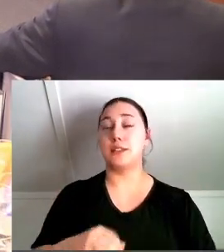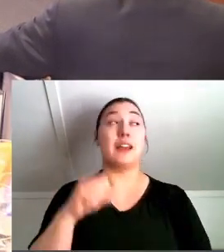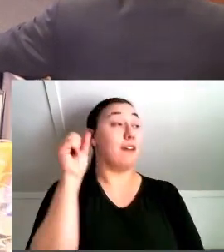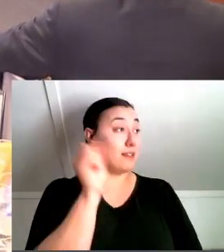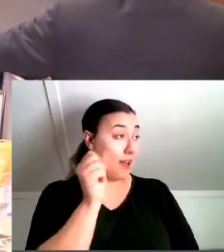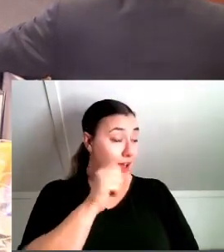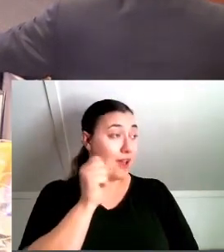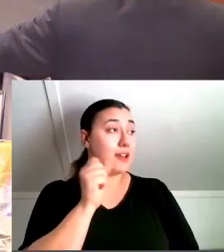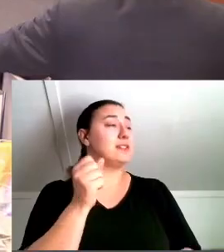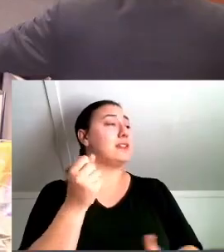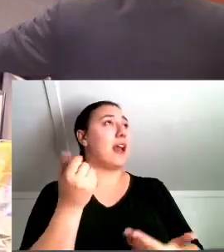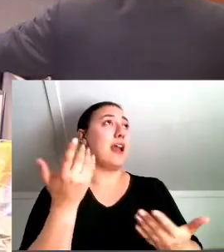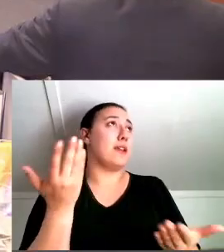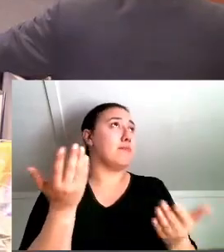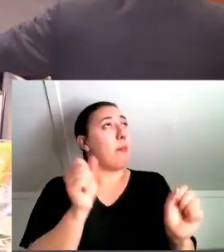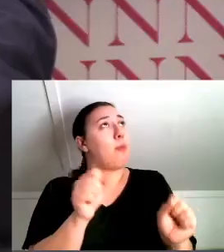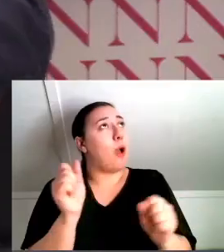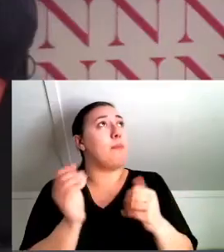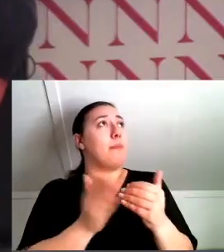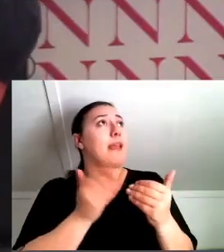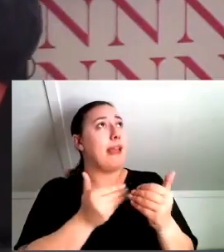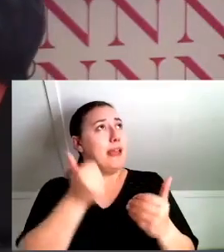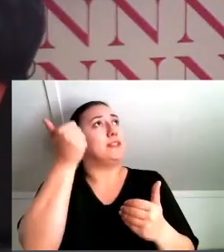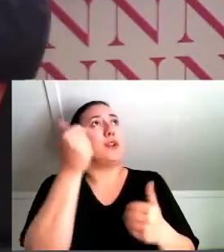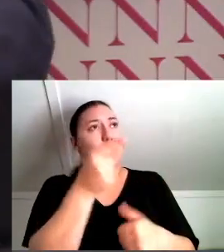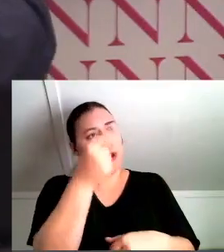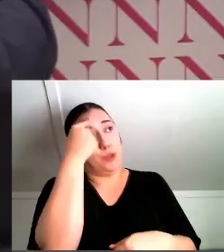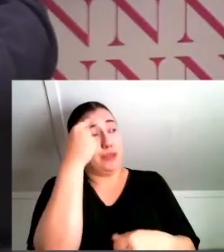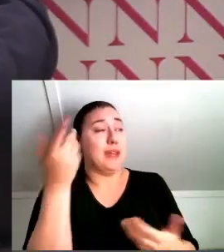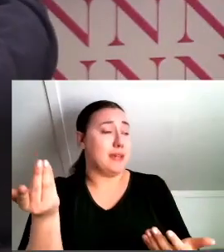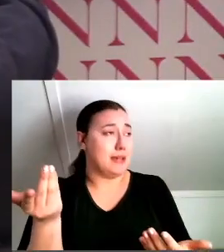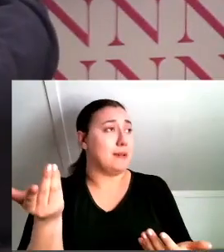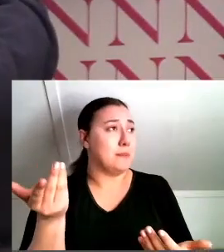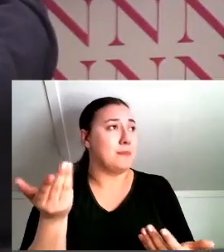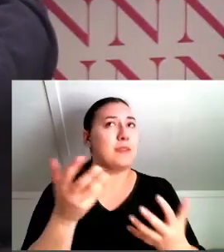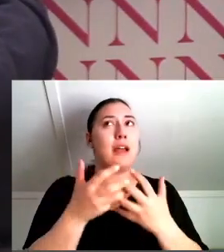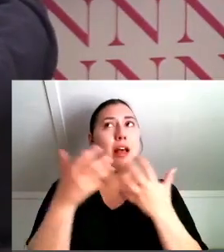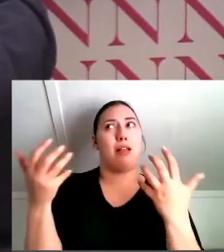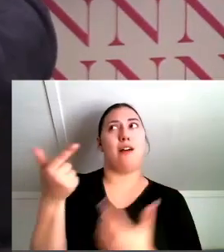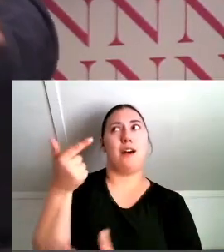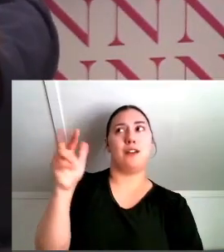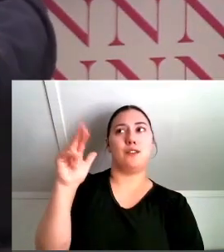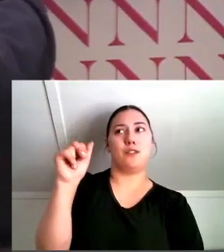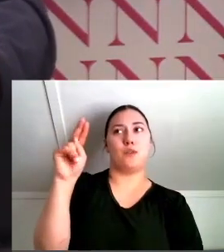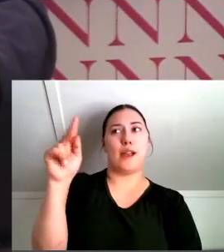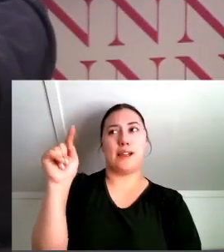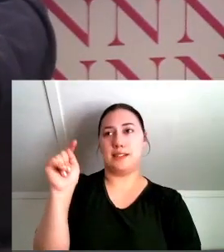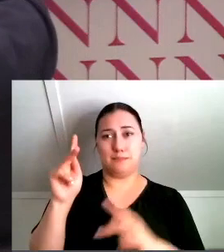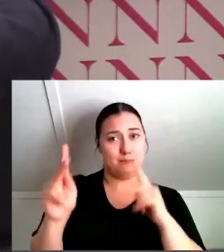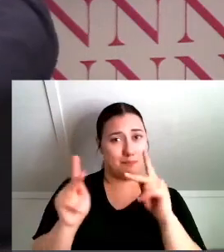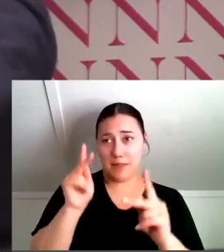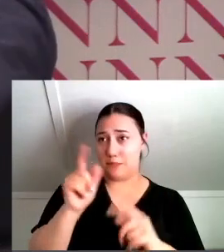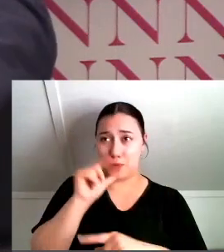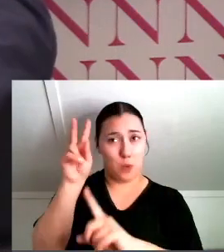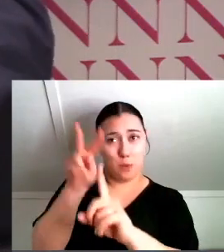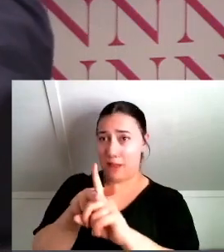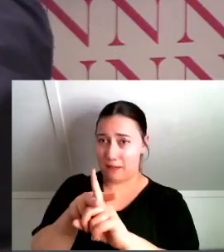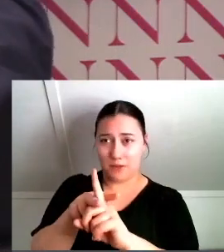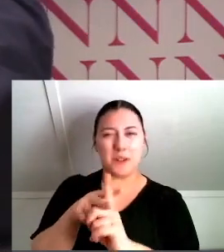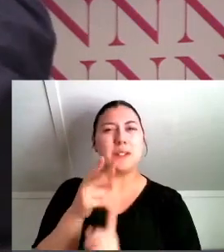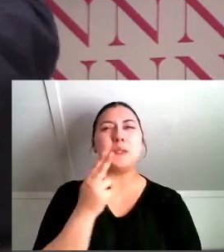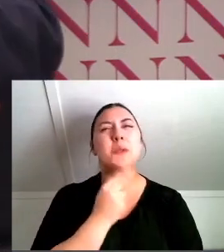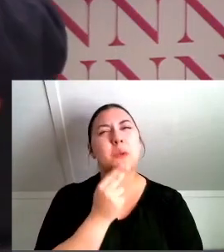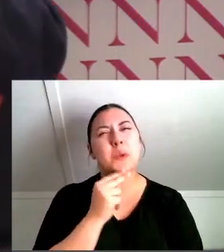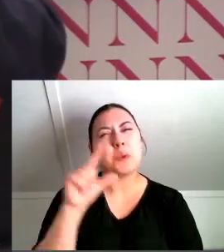easier than you imagine. A lot of these grants, people don't necessarily apply for because they're so tiny sometimes.